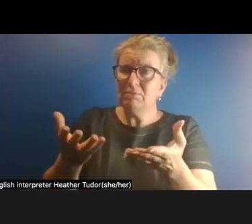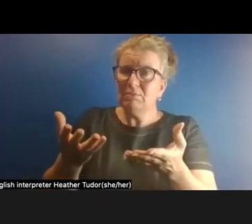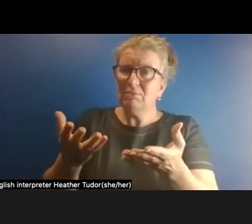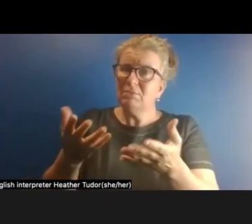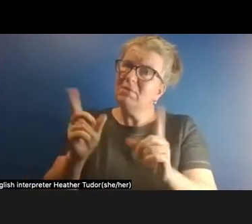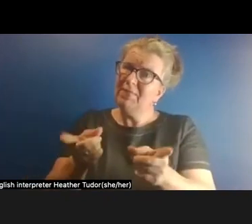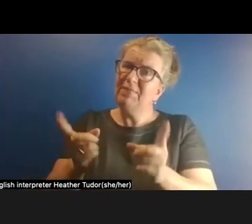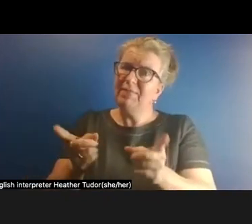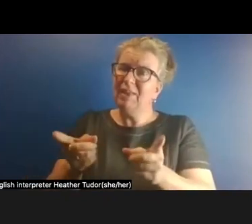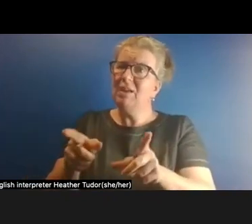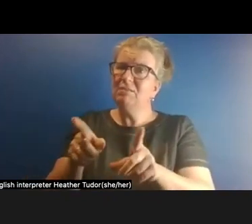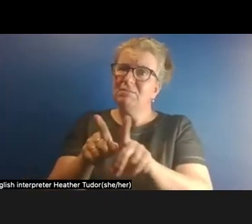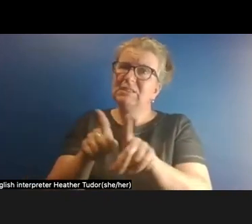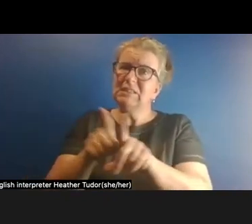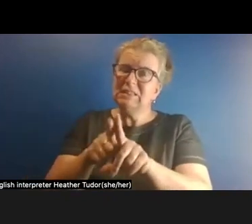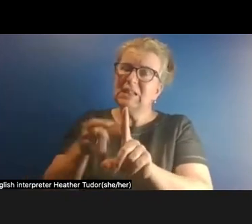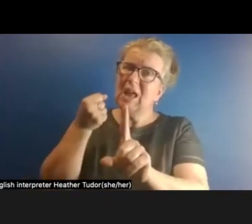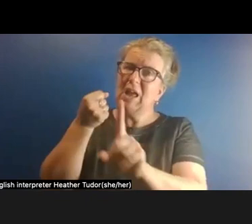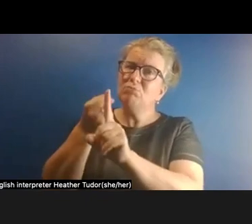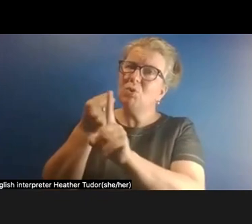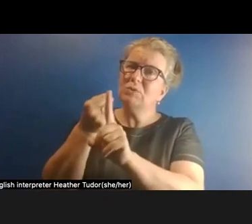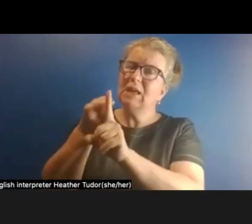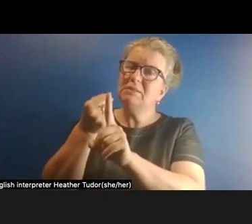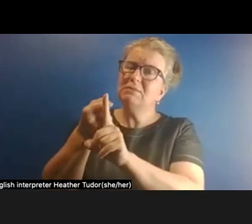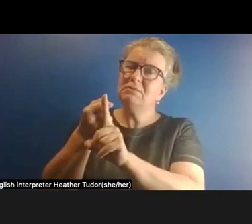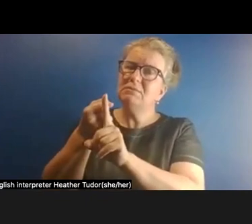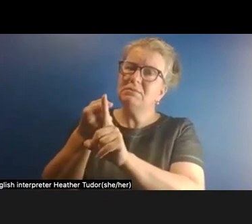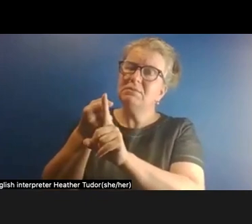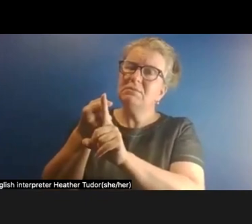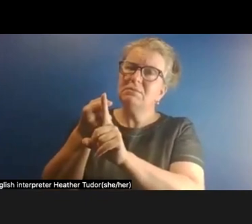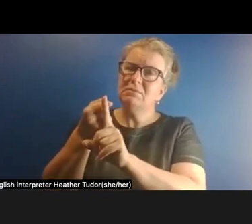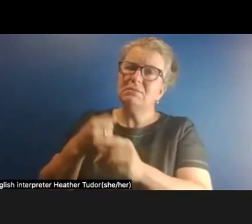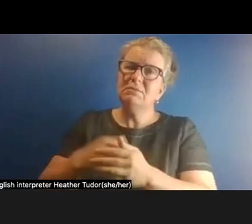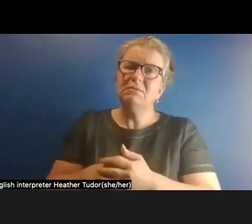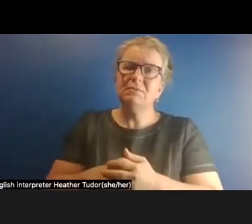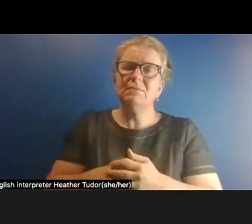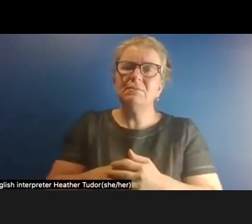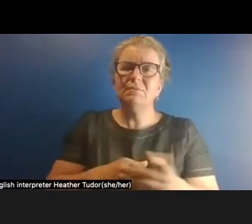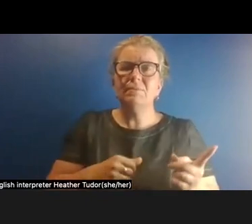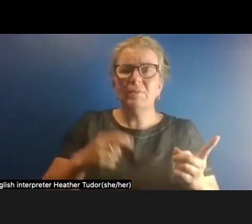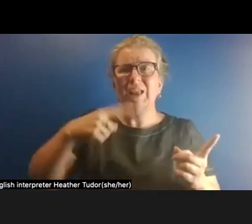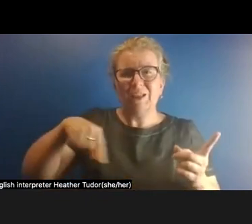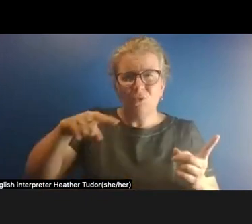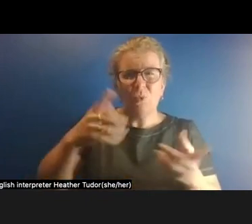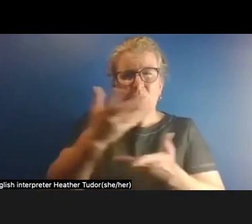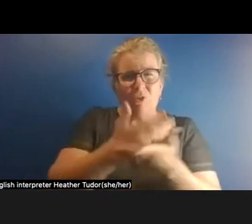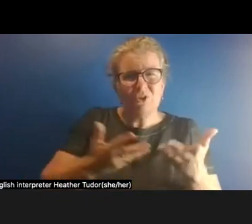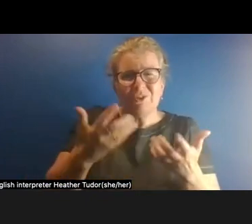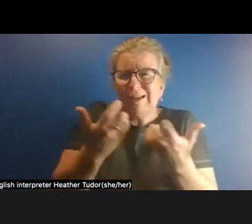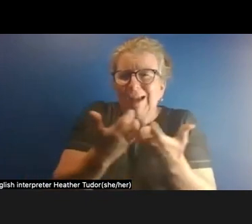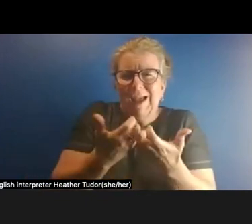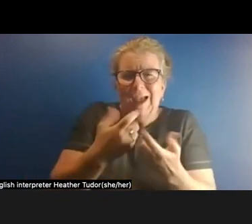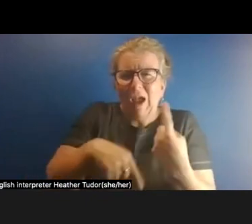well. Yeah. Yeah, because we were saying how, what could we do in a way to sort of challenge this, and what we would do as a